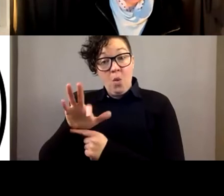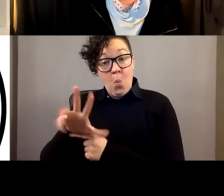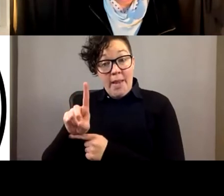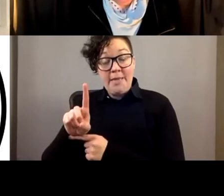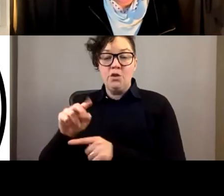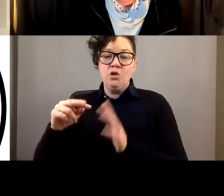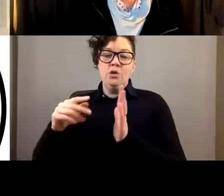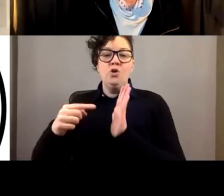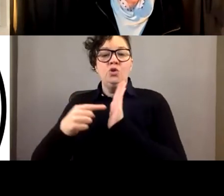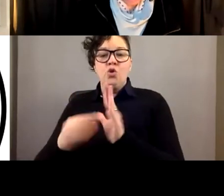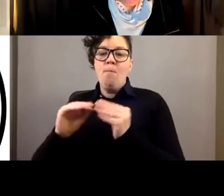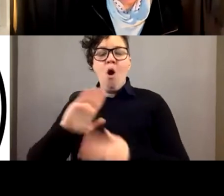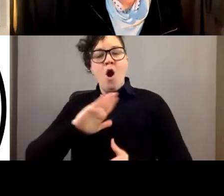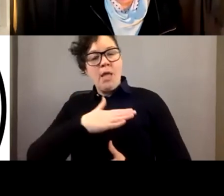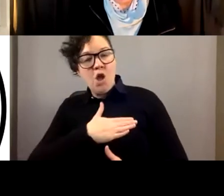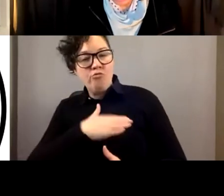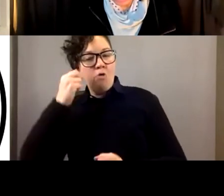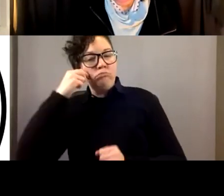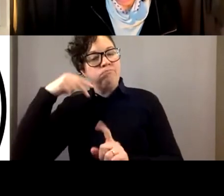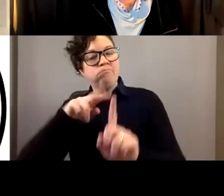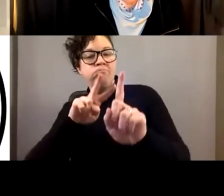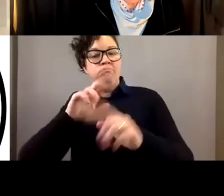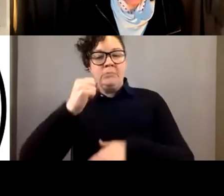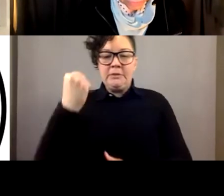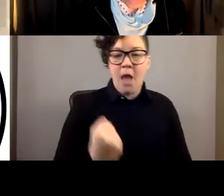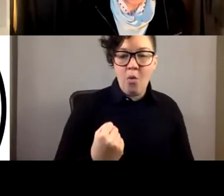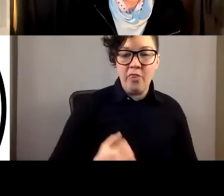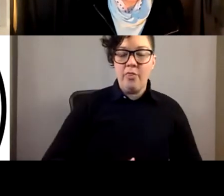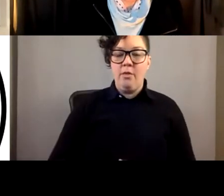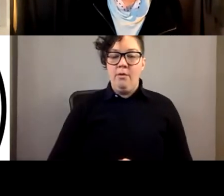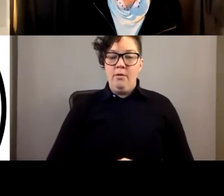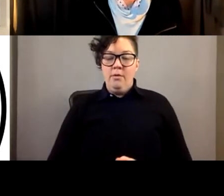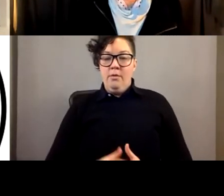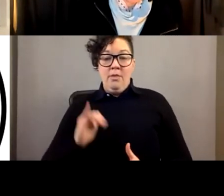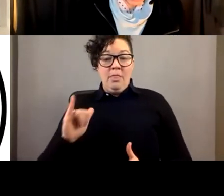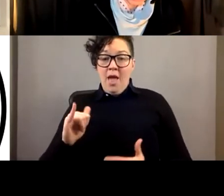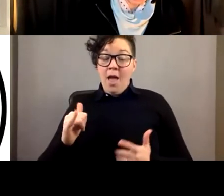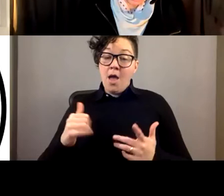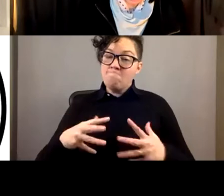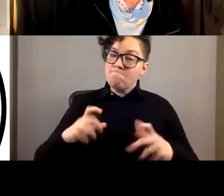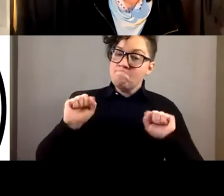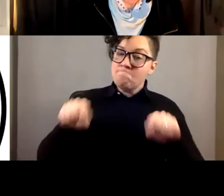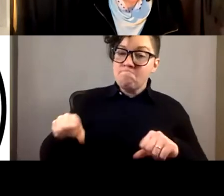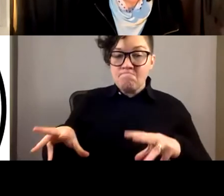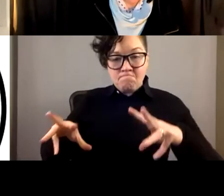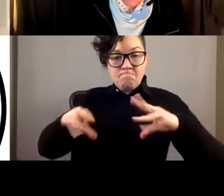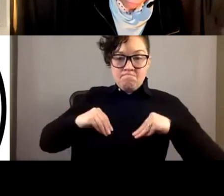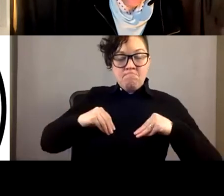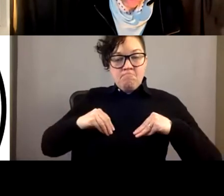Confederate heroism. And this palliative characterization has only grown through the decades and presently underwrites much